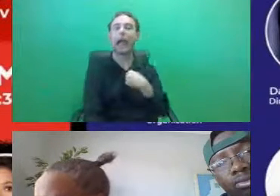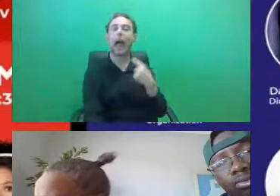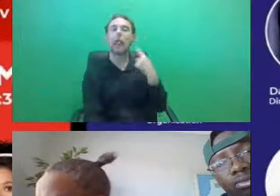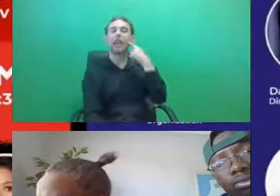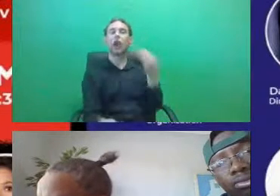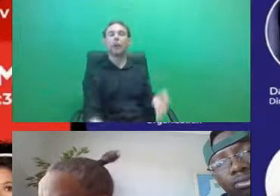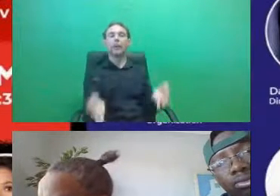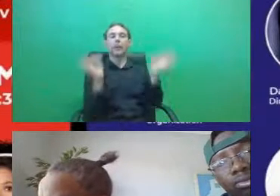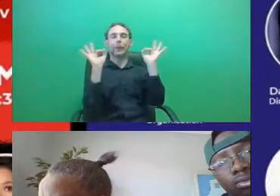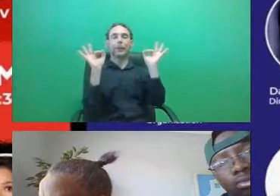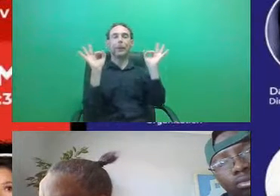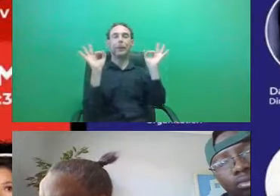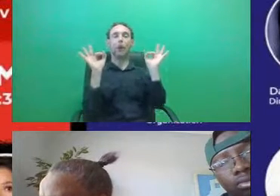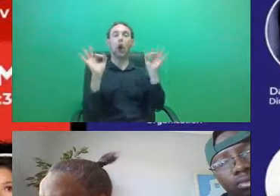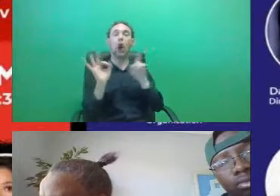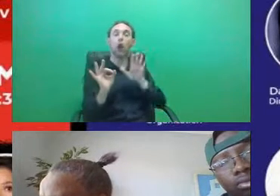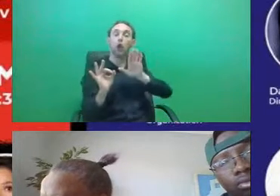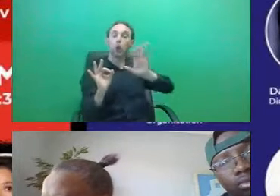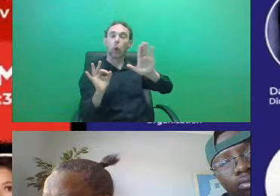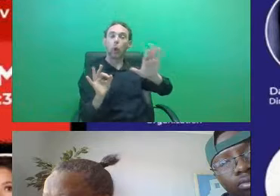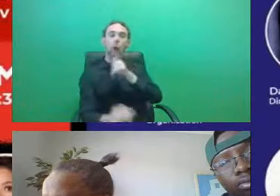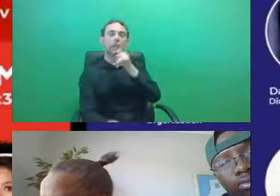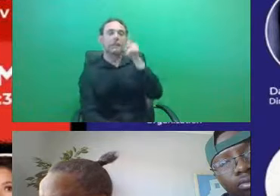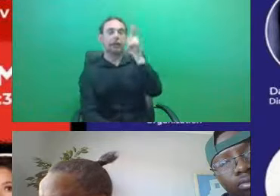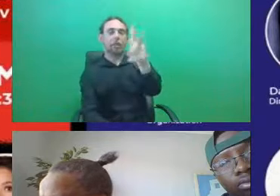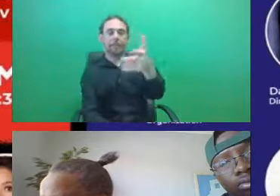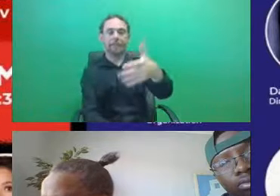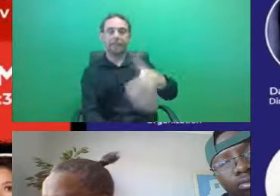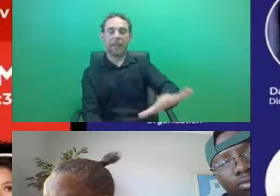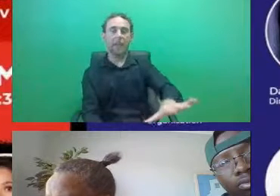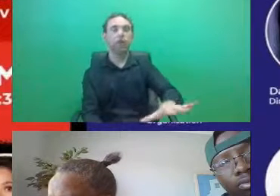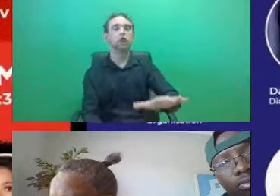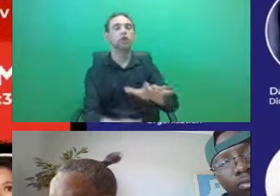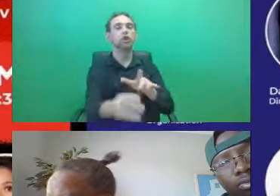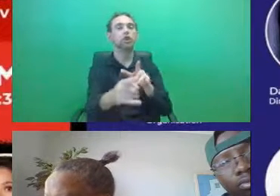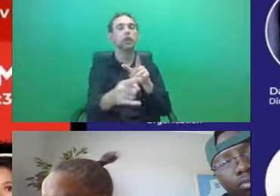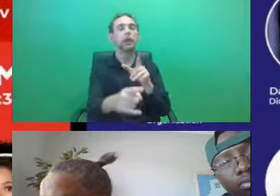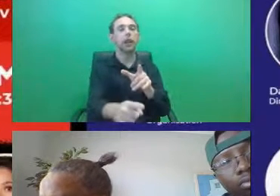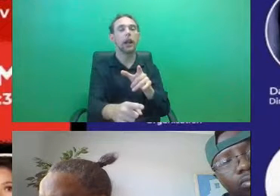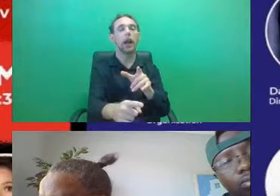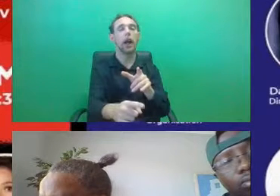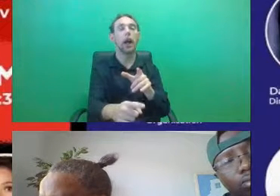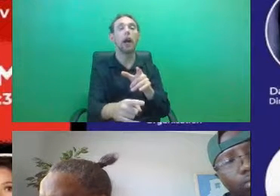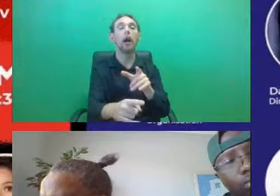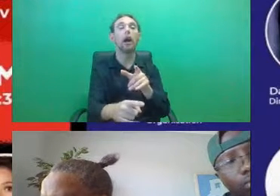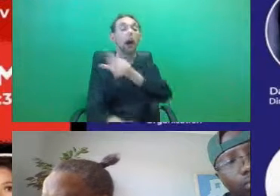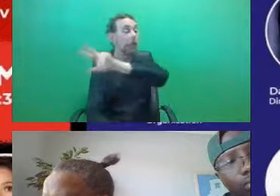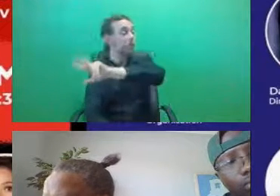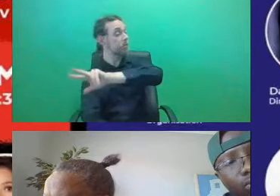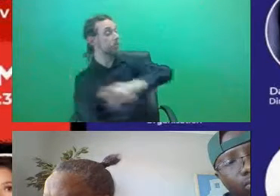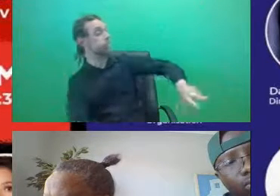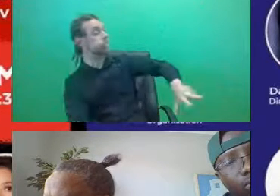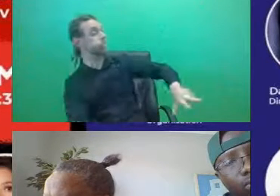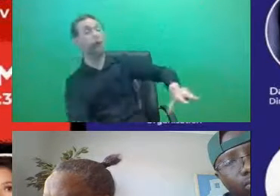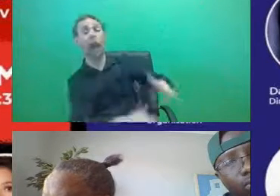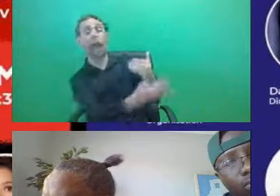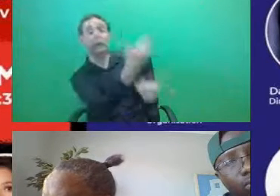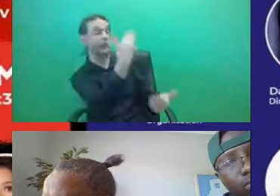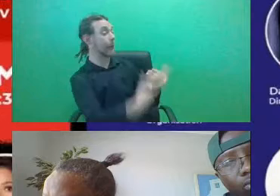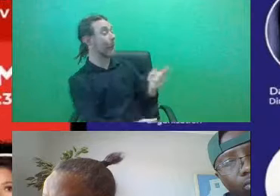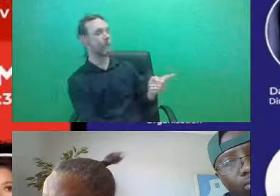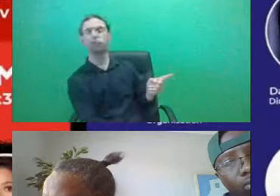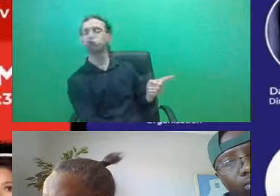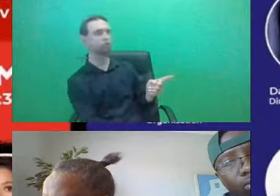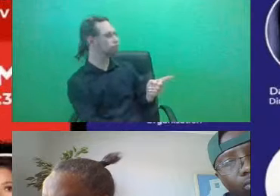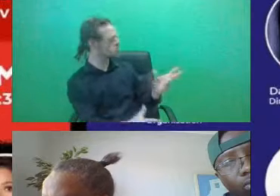that you mentioned also touched on the approach of nothing for us without us. So the community has to